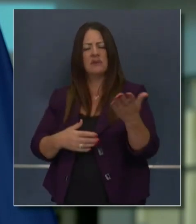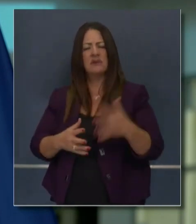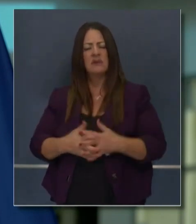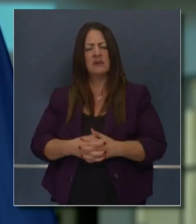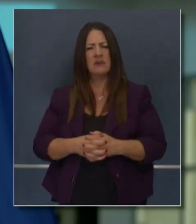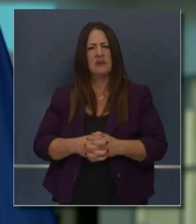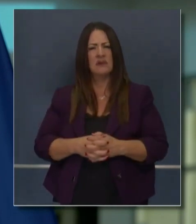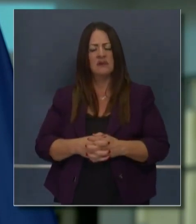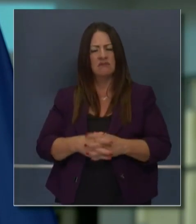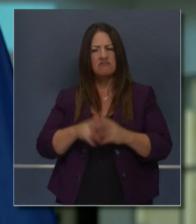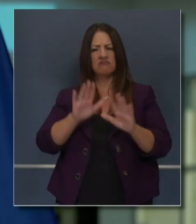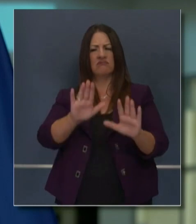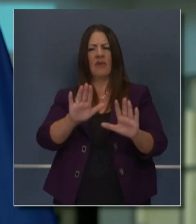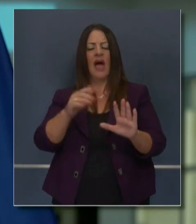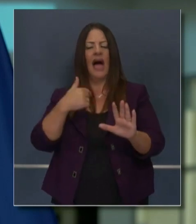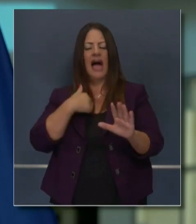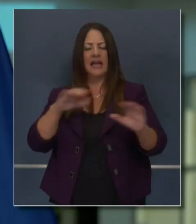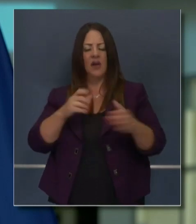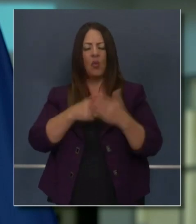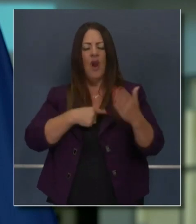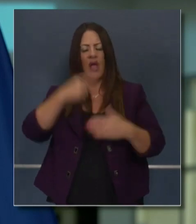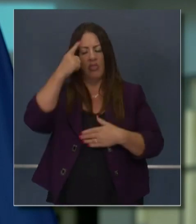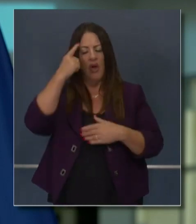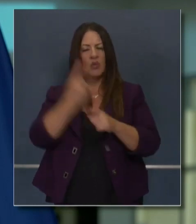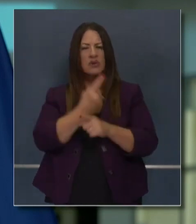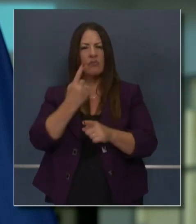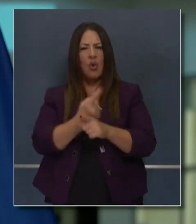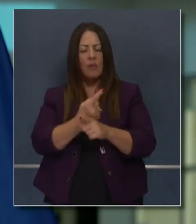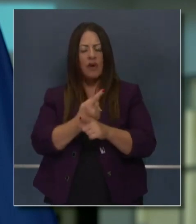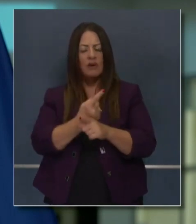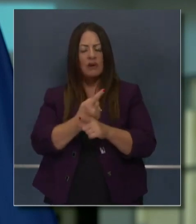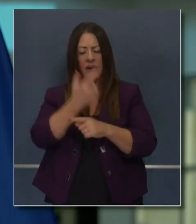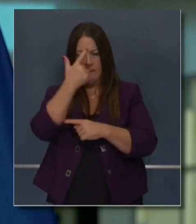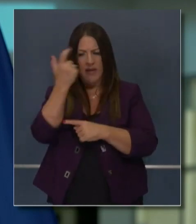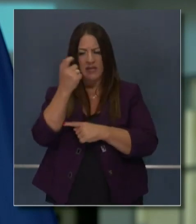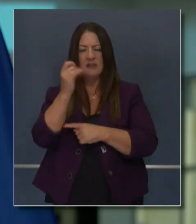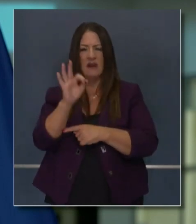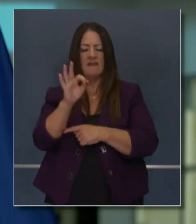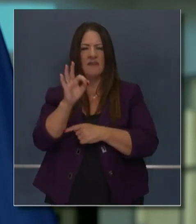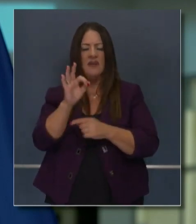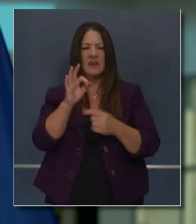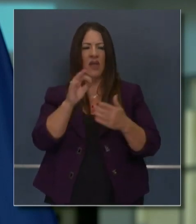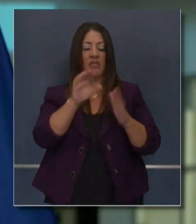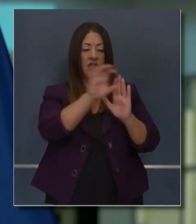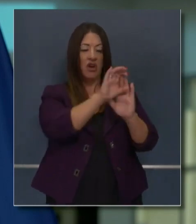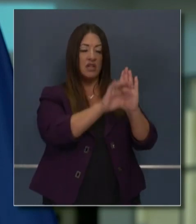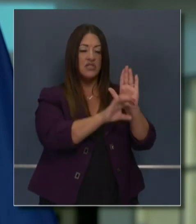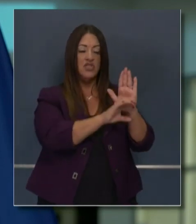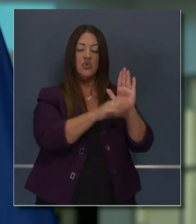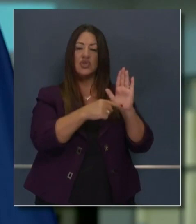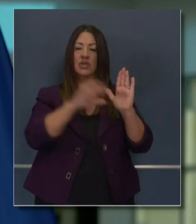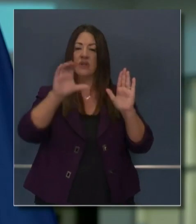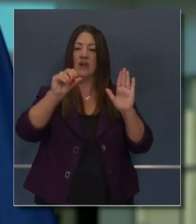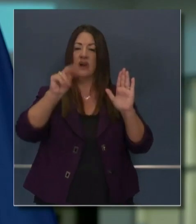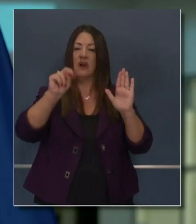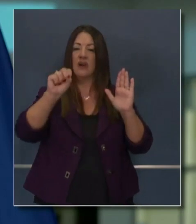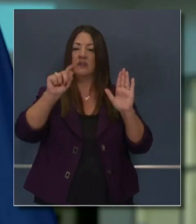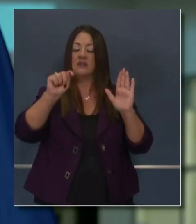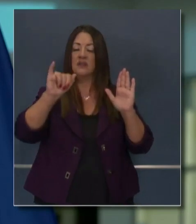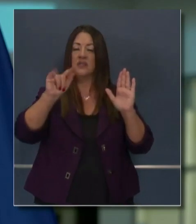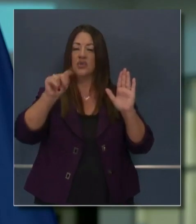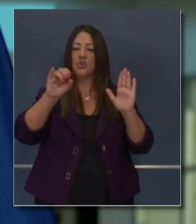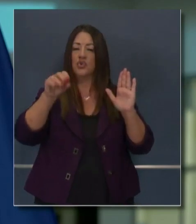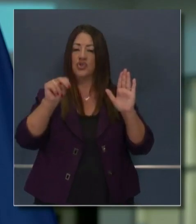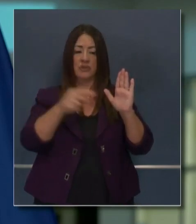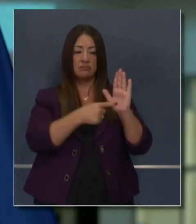We did what we felt was appropriate, certainly within the framework of the constitutional authority that is invested